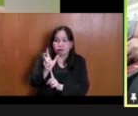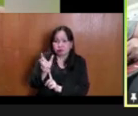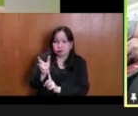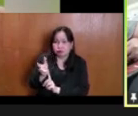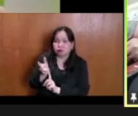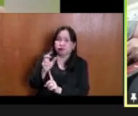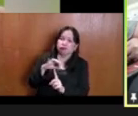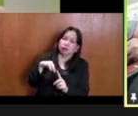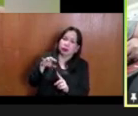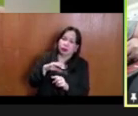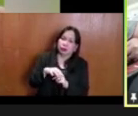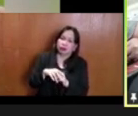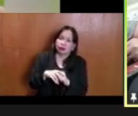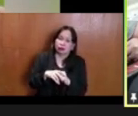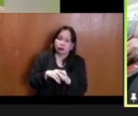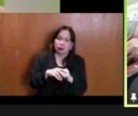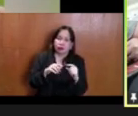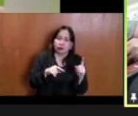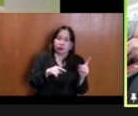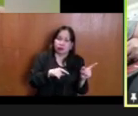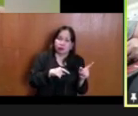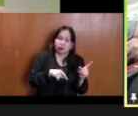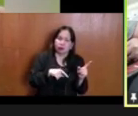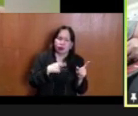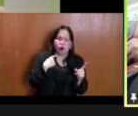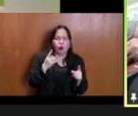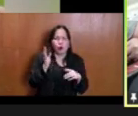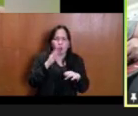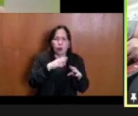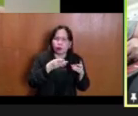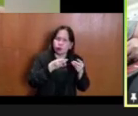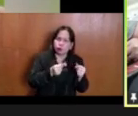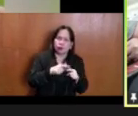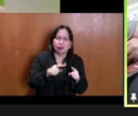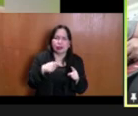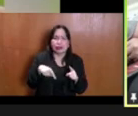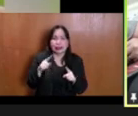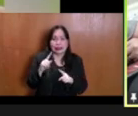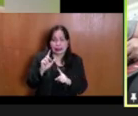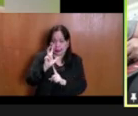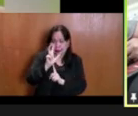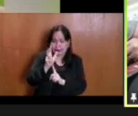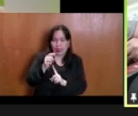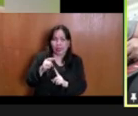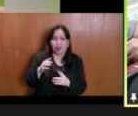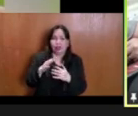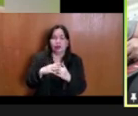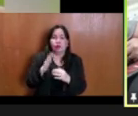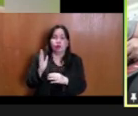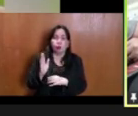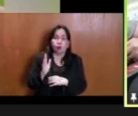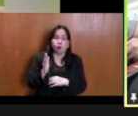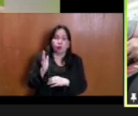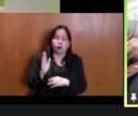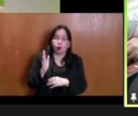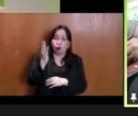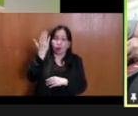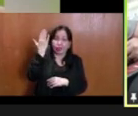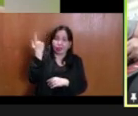technologies. So address one of the problem. But these facilities are generating only during the daytime. How about the nighttime?